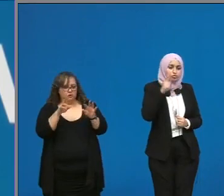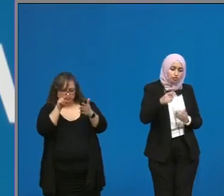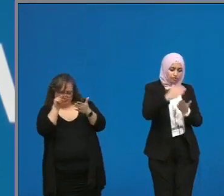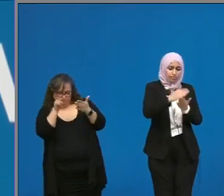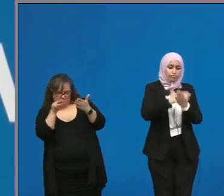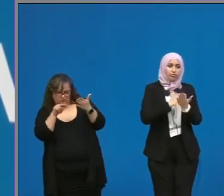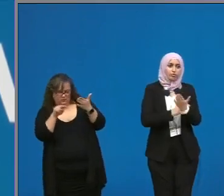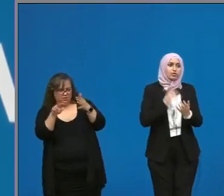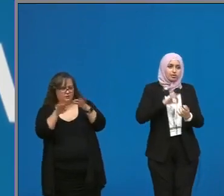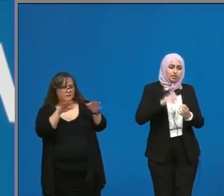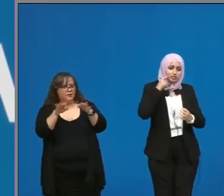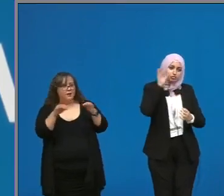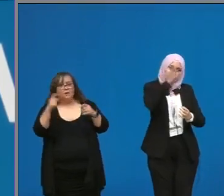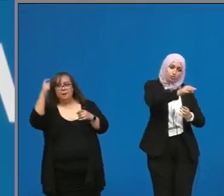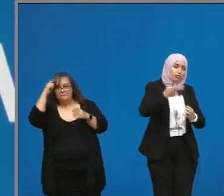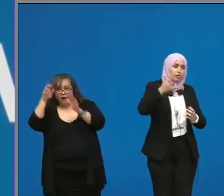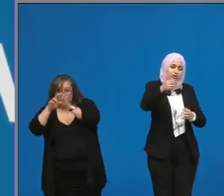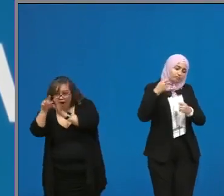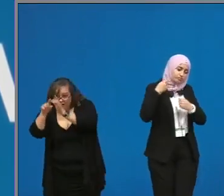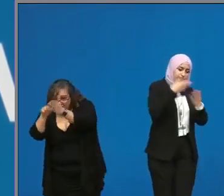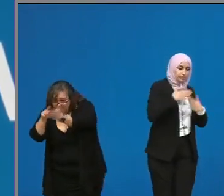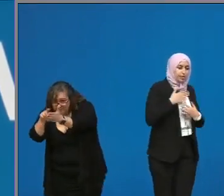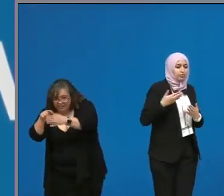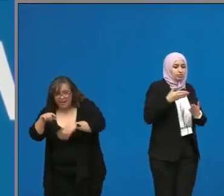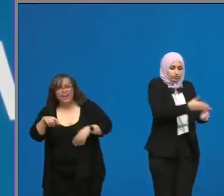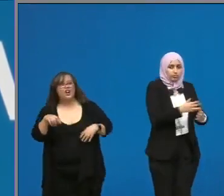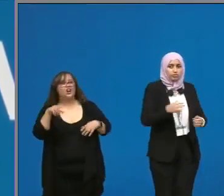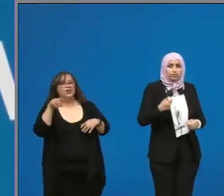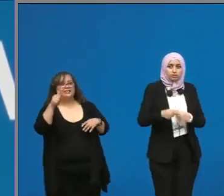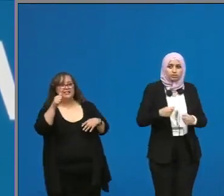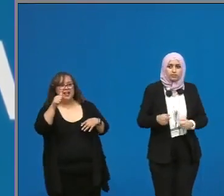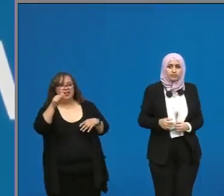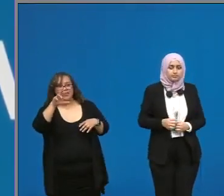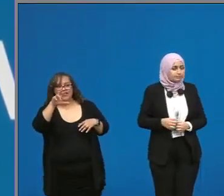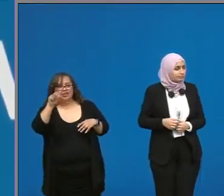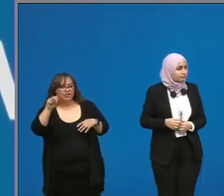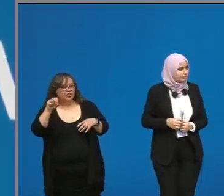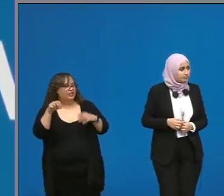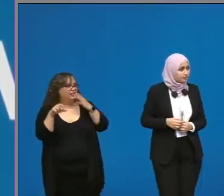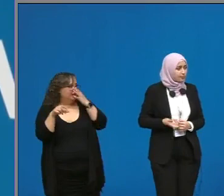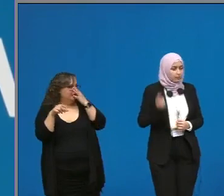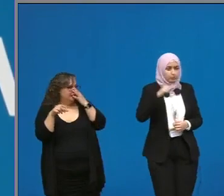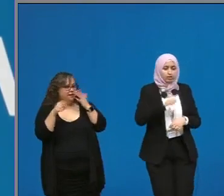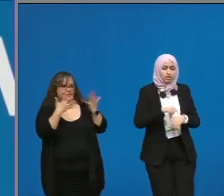workshop. MindRockets, Mahmoud Darawshi will be there at 10:30 in room